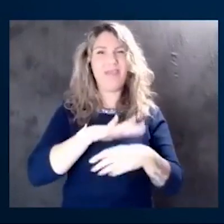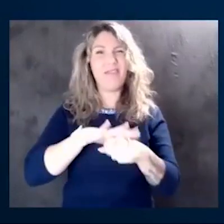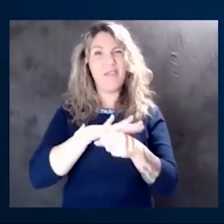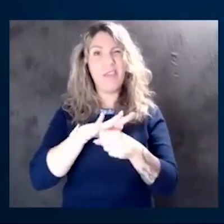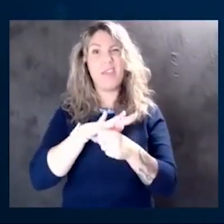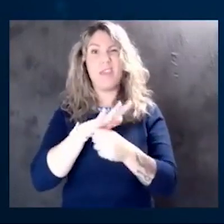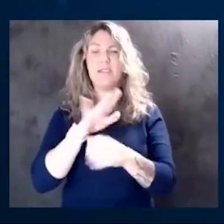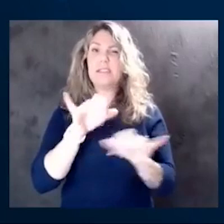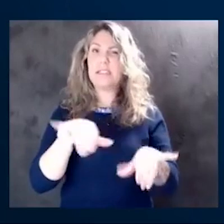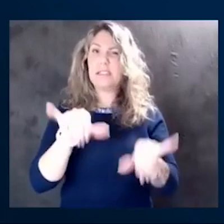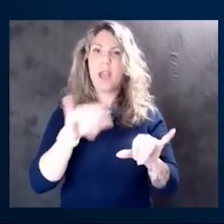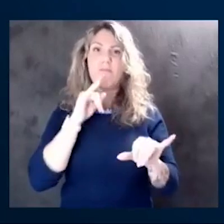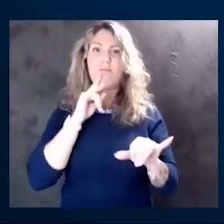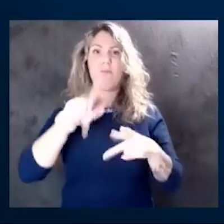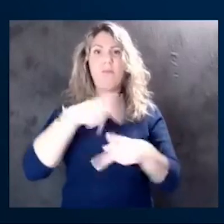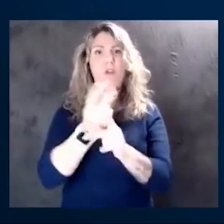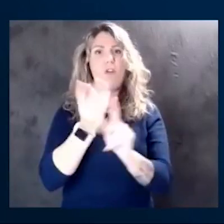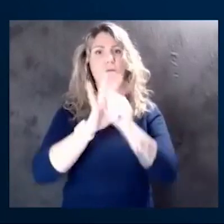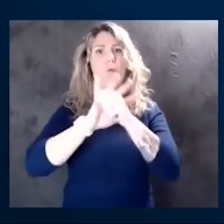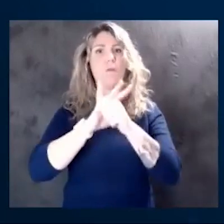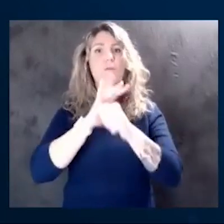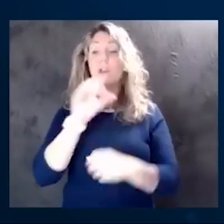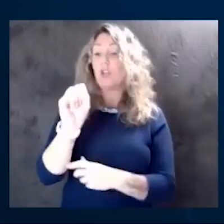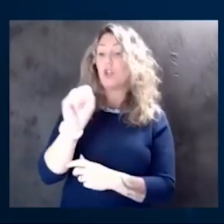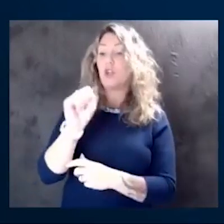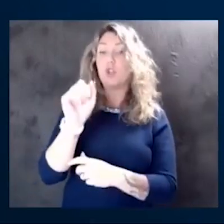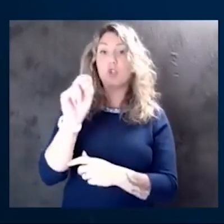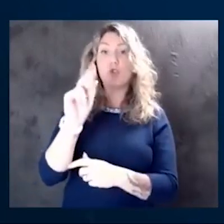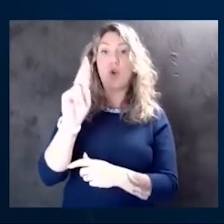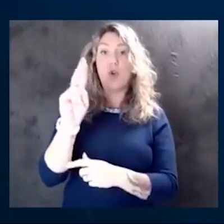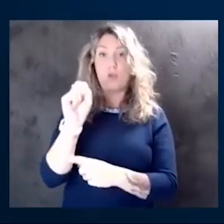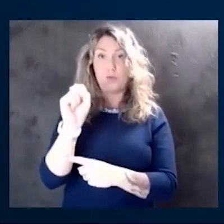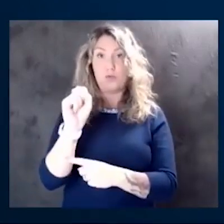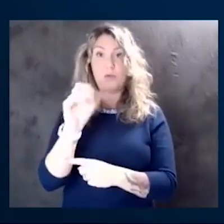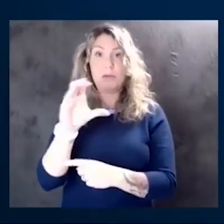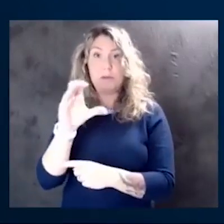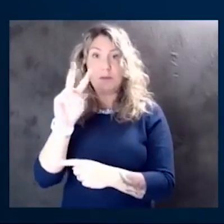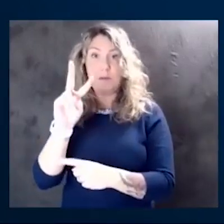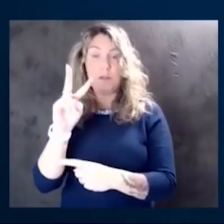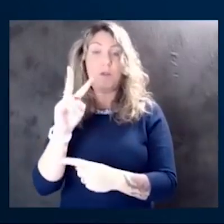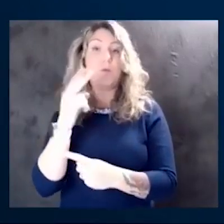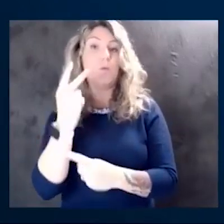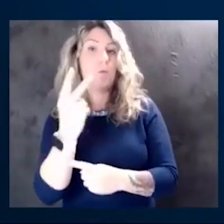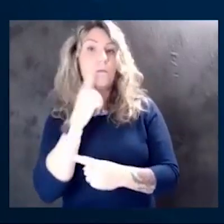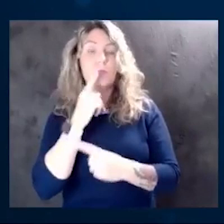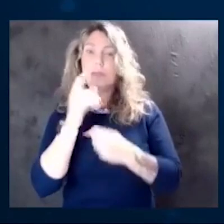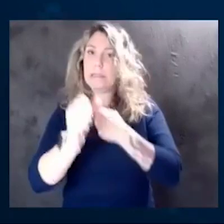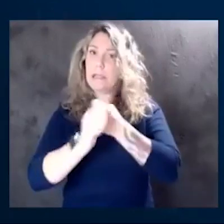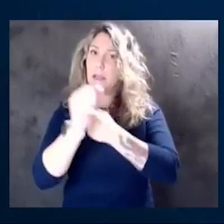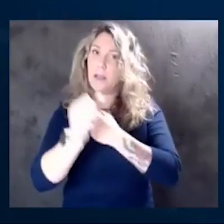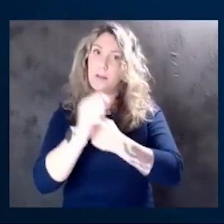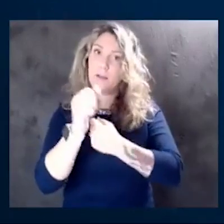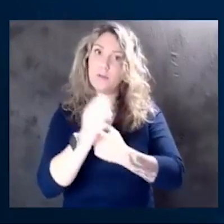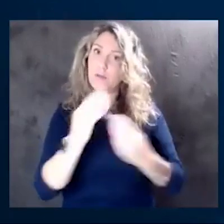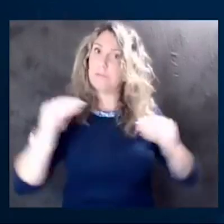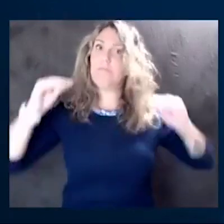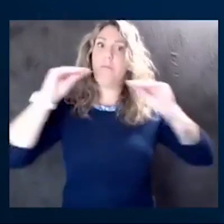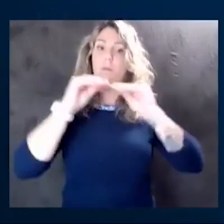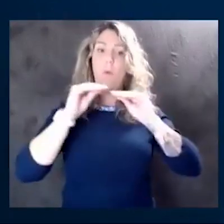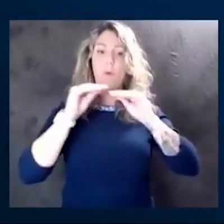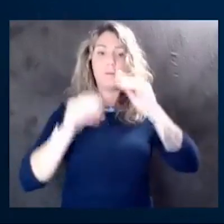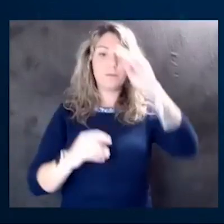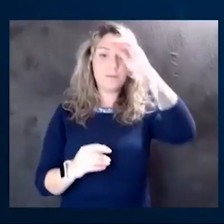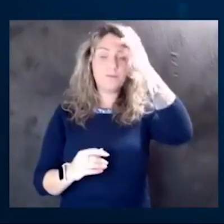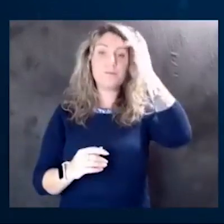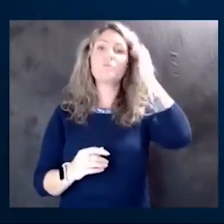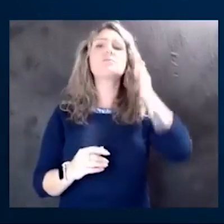COVID, or this type of SARS-CoV-2, much, much, much more dangerous to all of us. So then we have to ask, how do we protect ourselves